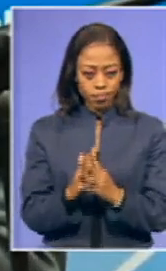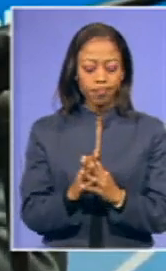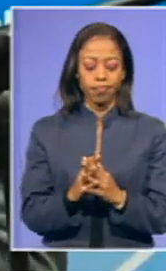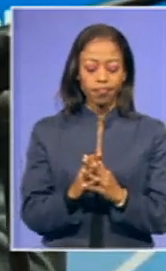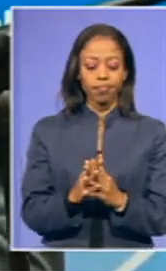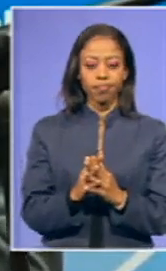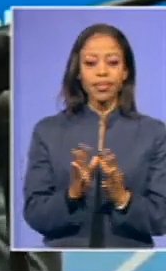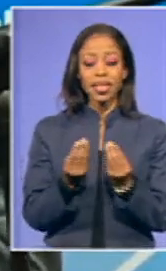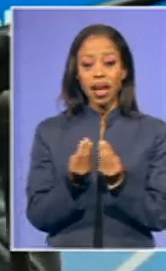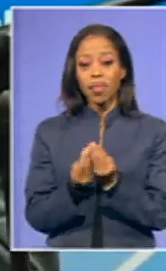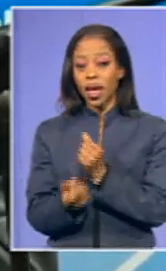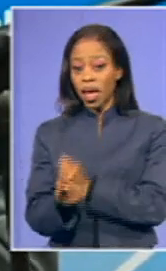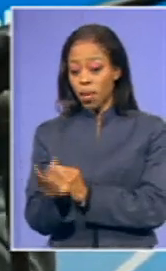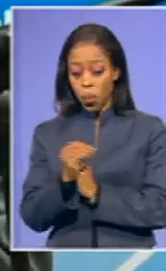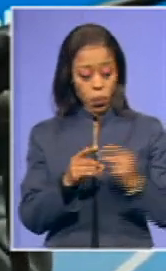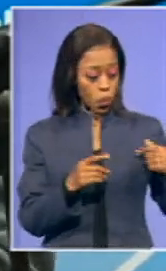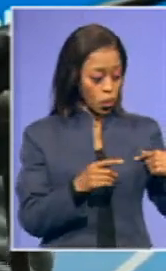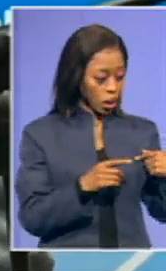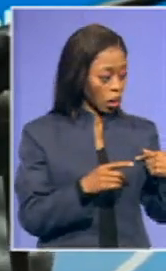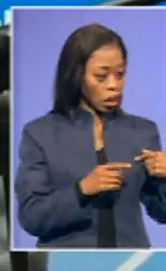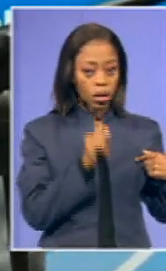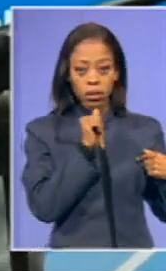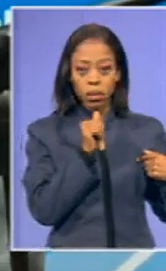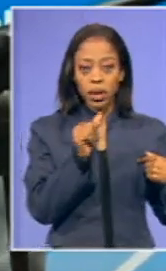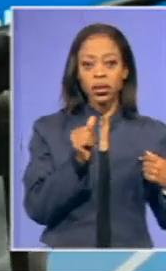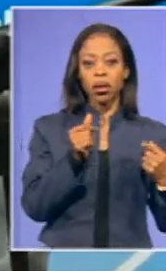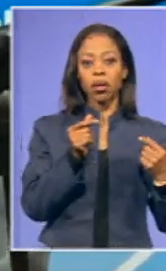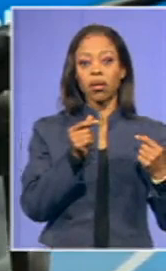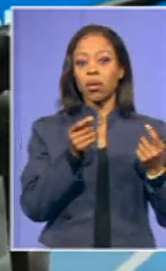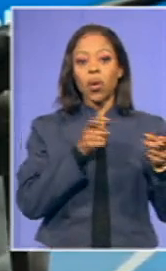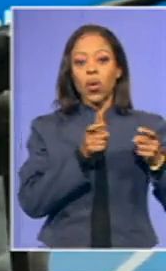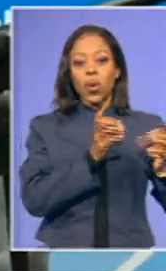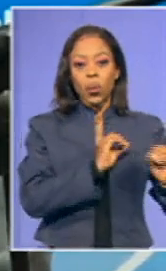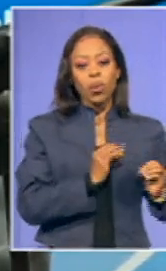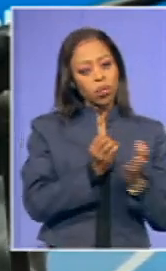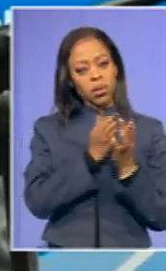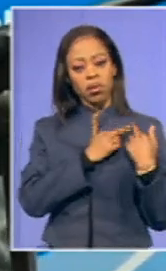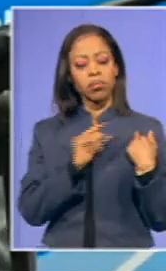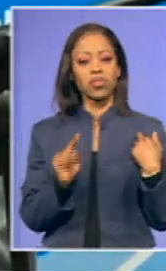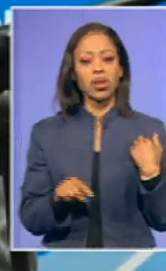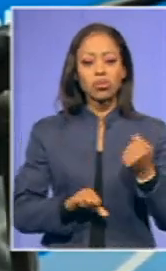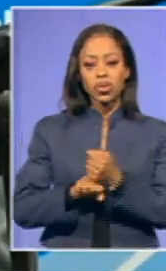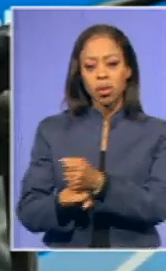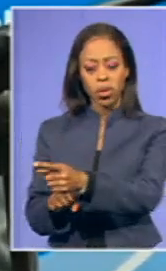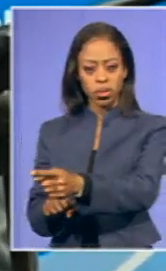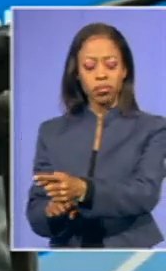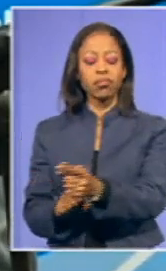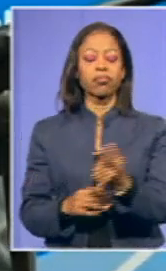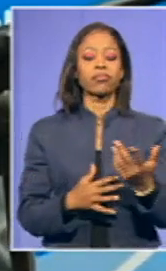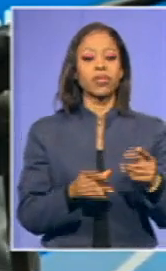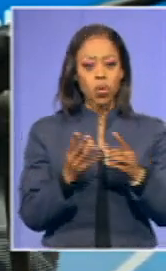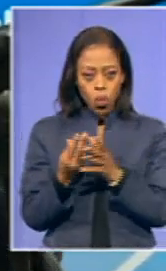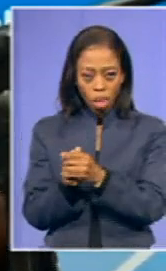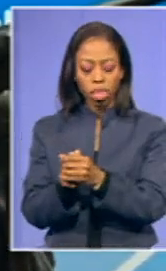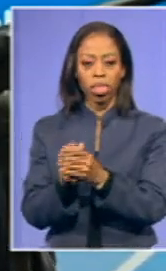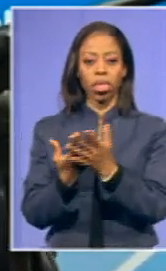there's something that is not happening on our side, whether it's a natural disaster or not, we take responsibility. So we support eThekwini, and we are with them,